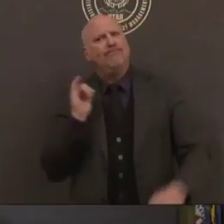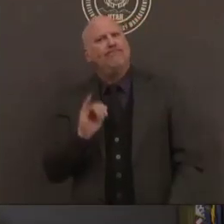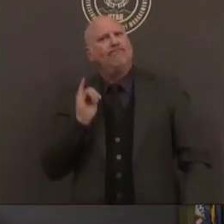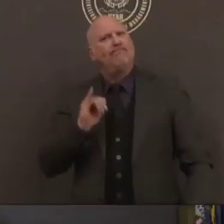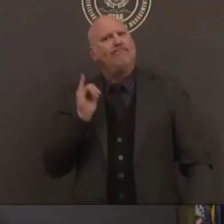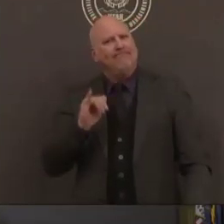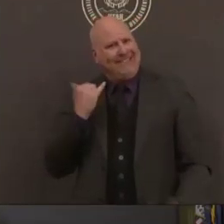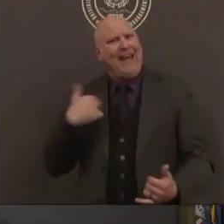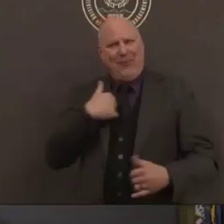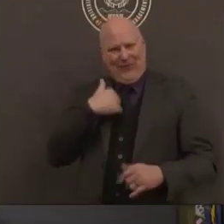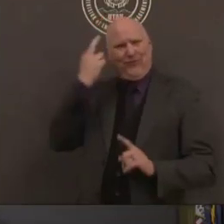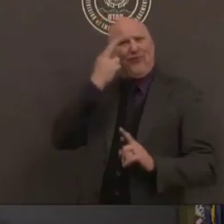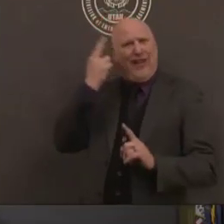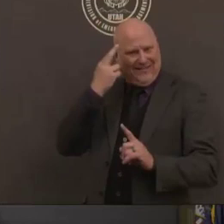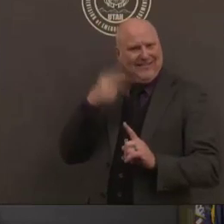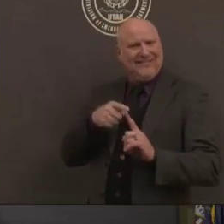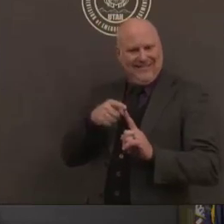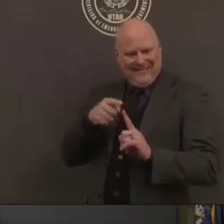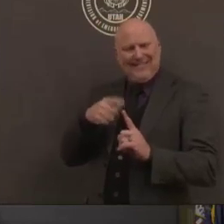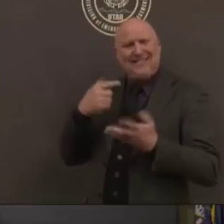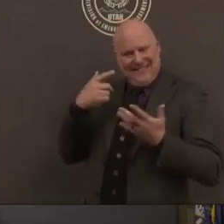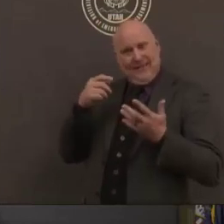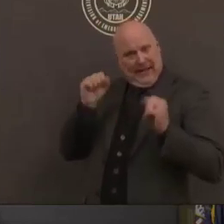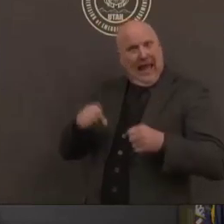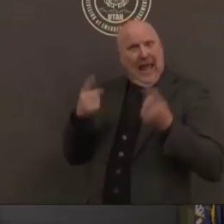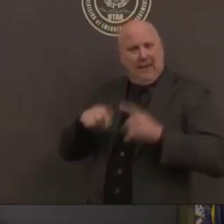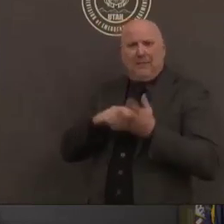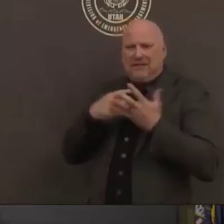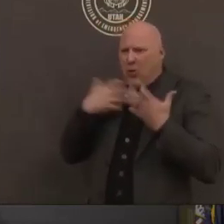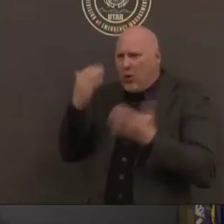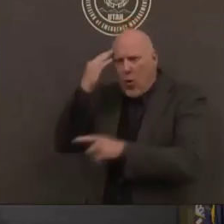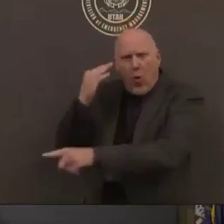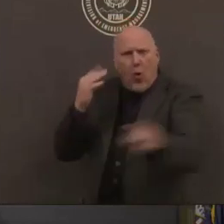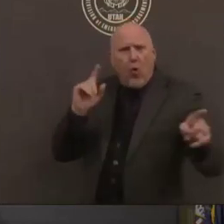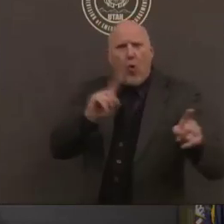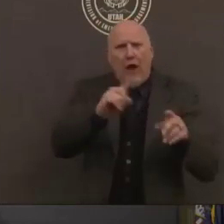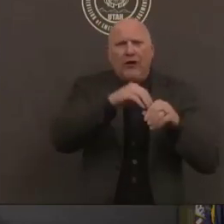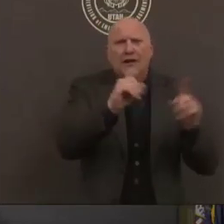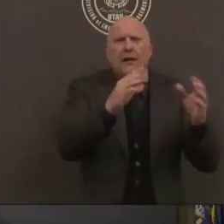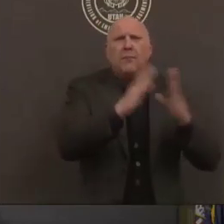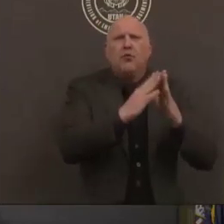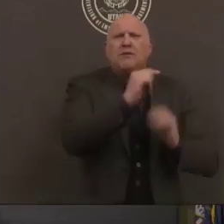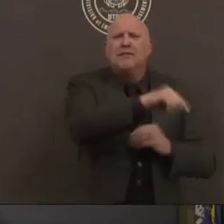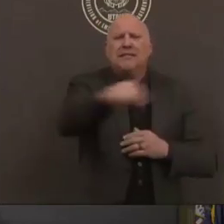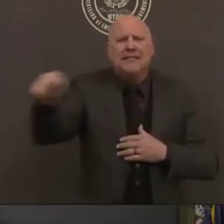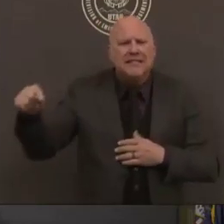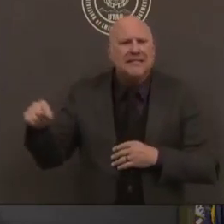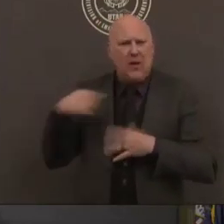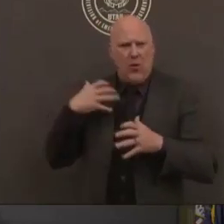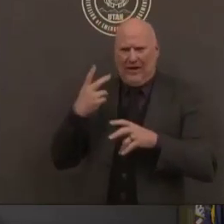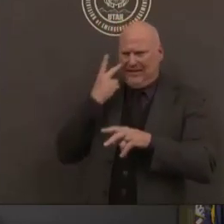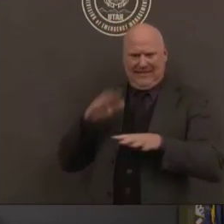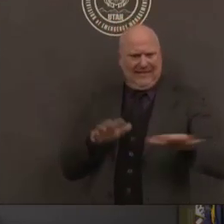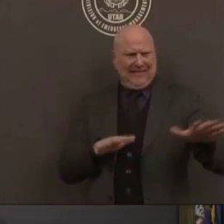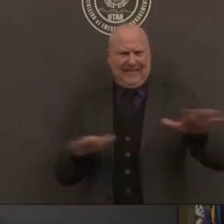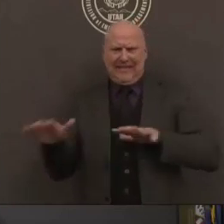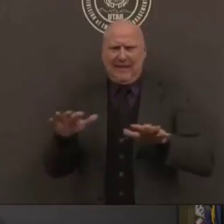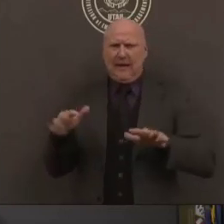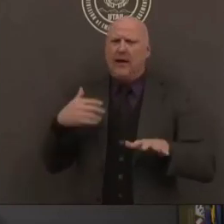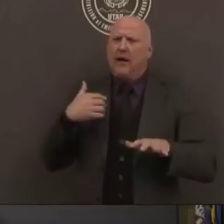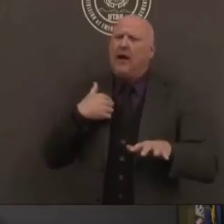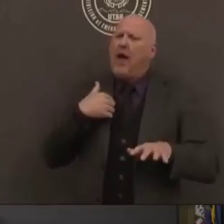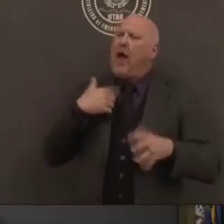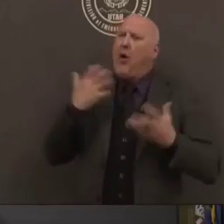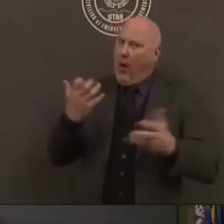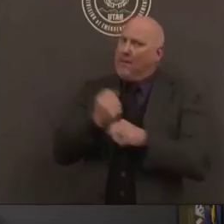symptoms so that we can better identify, future hotspots, where the burden is across the state, and be able to apply social